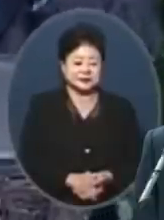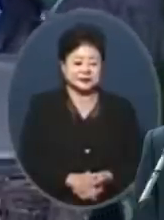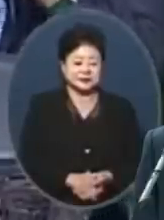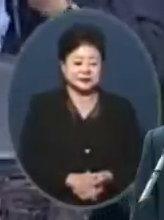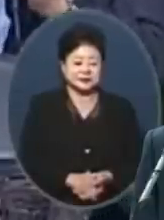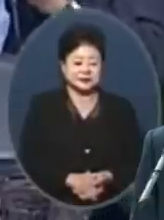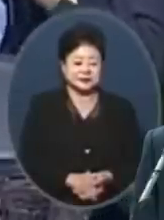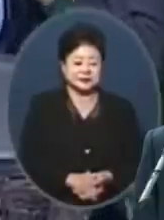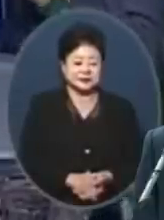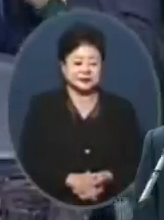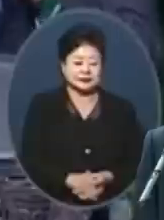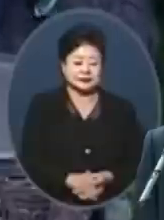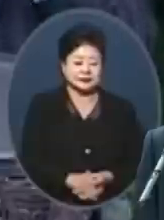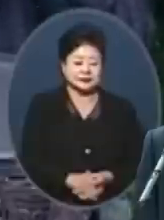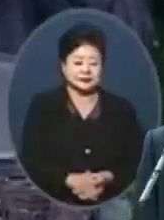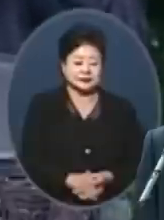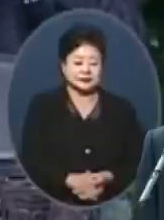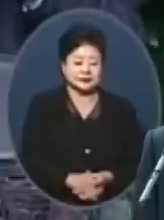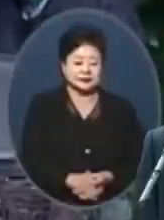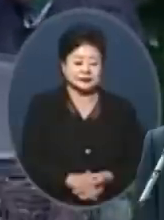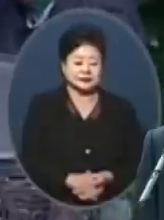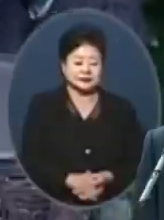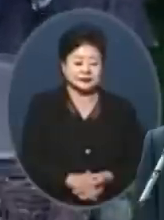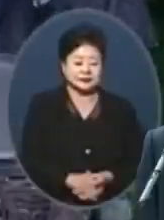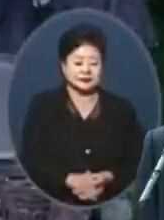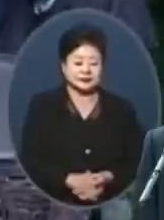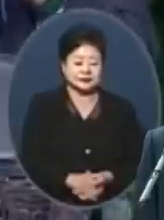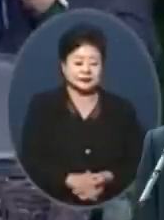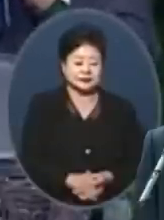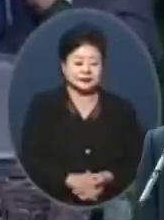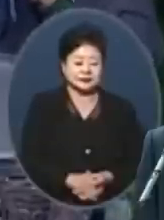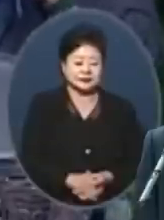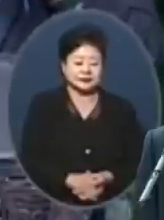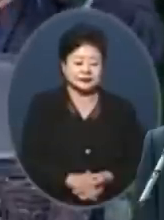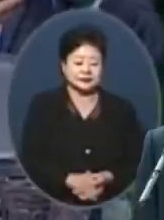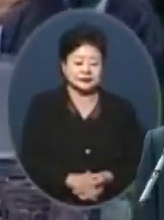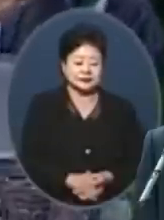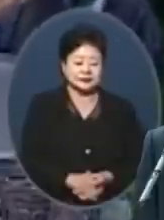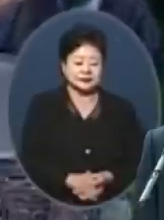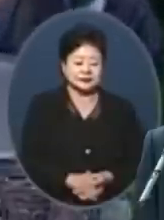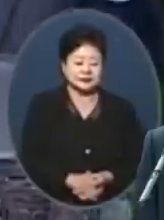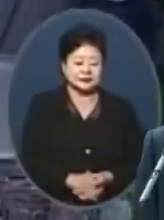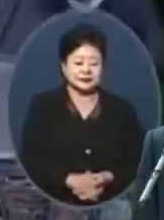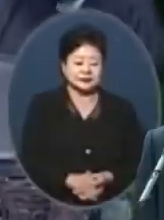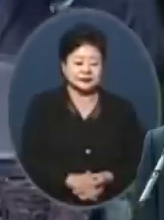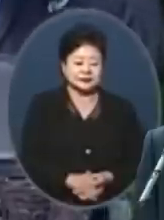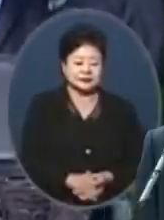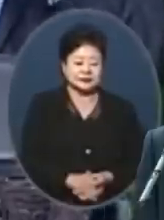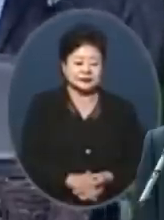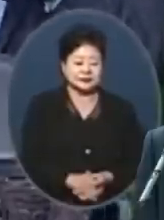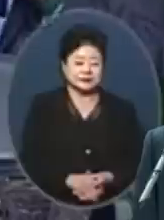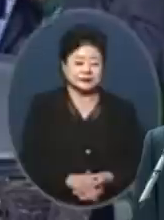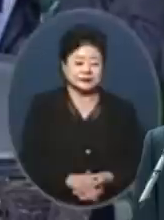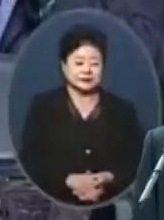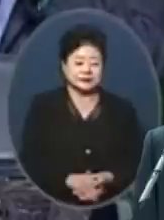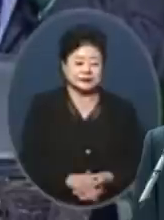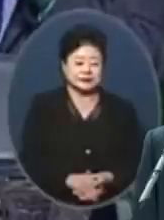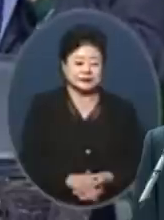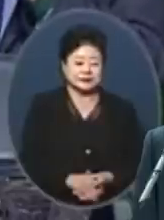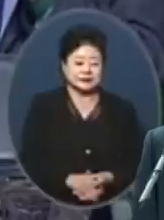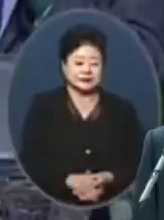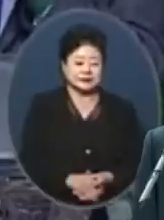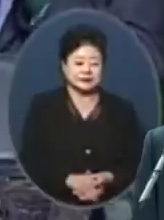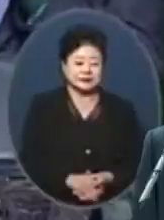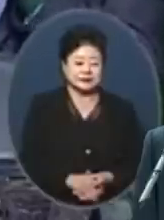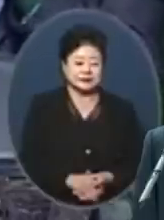and I meditated on the cross and accepted all of his blessing. And now, all those blessings have come to be in